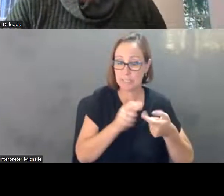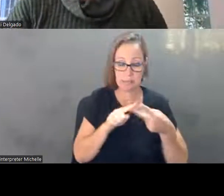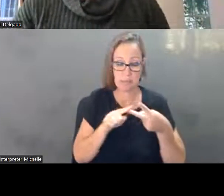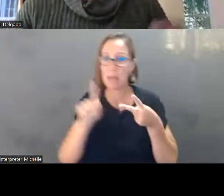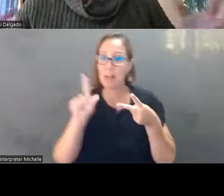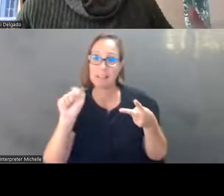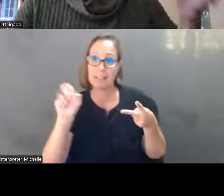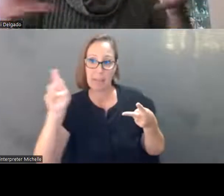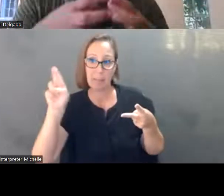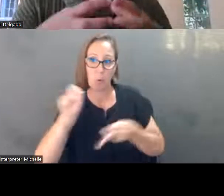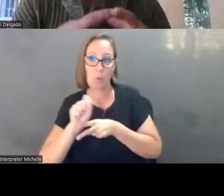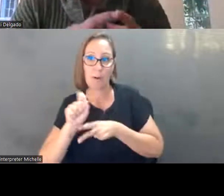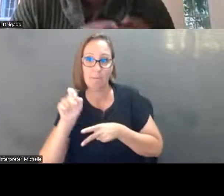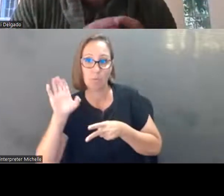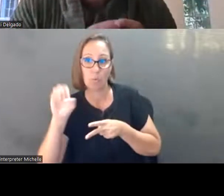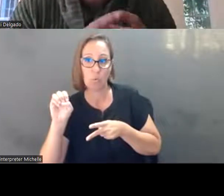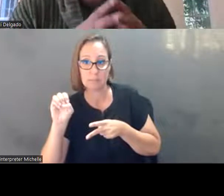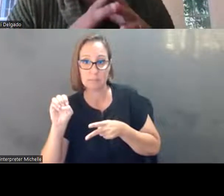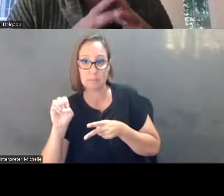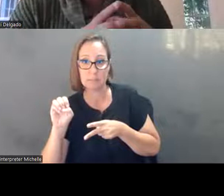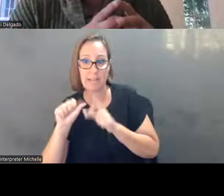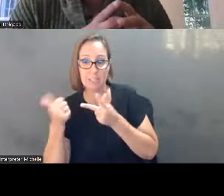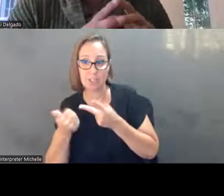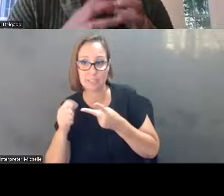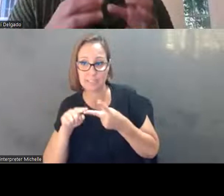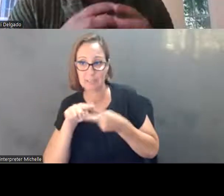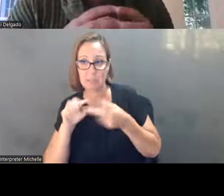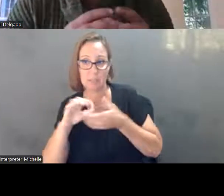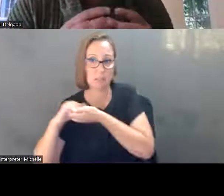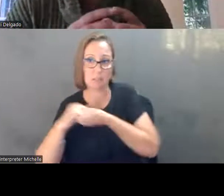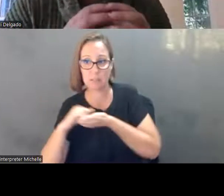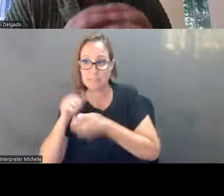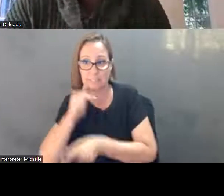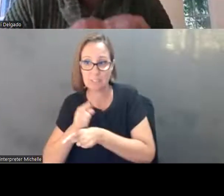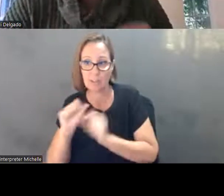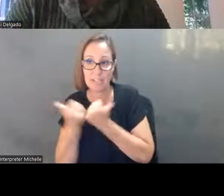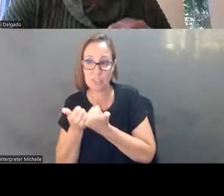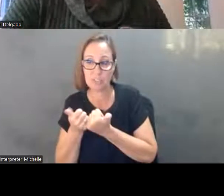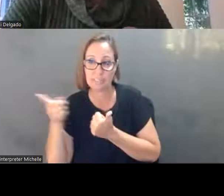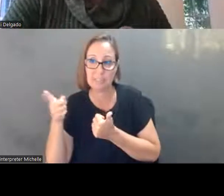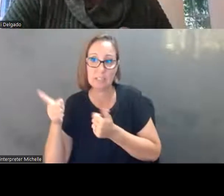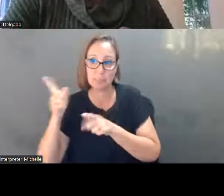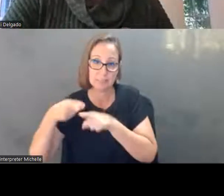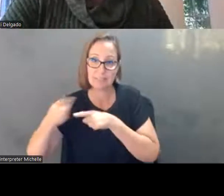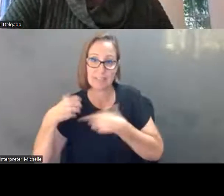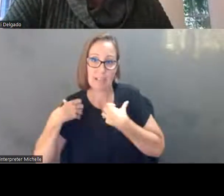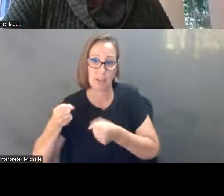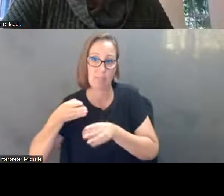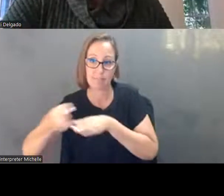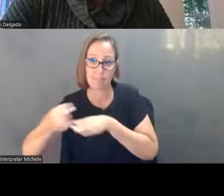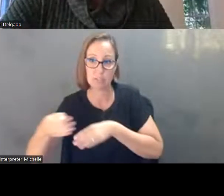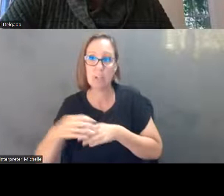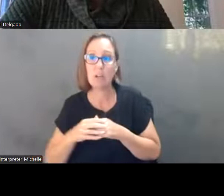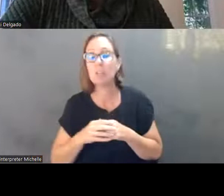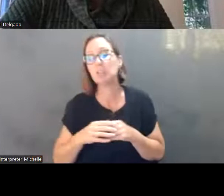and Workforce Development Agency, that has funding opportunities specific in the health field. And so the first that I'll